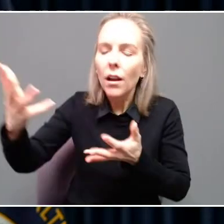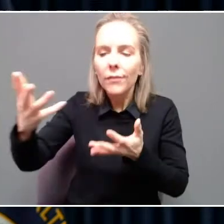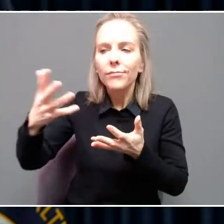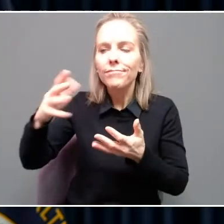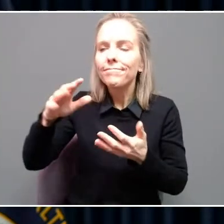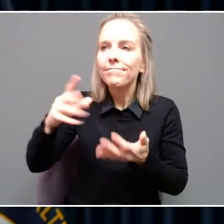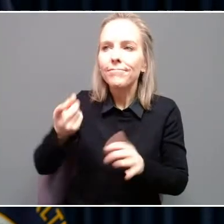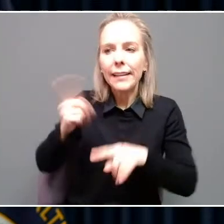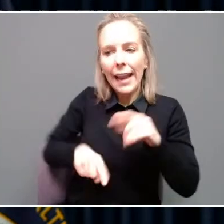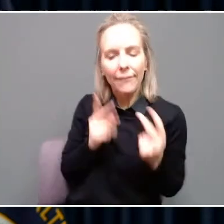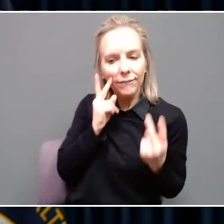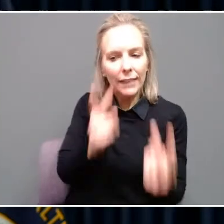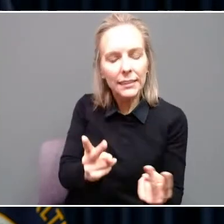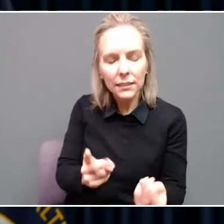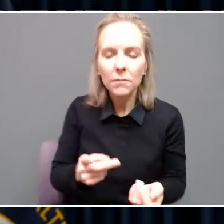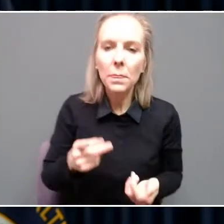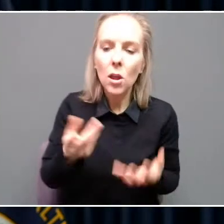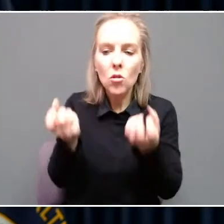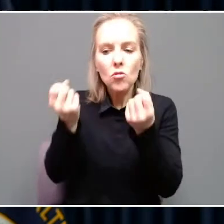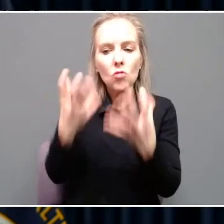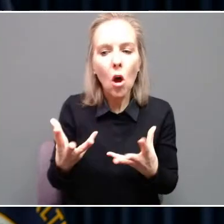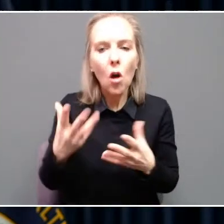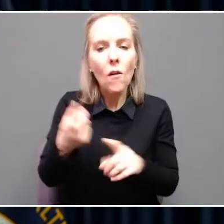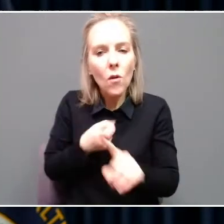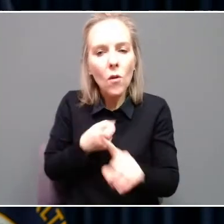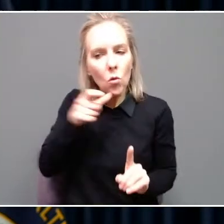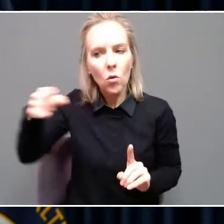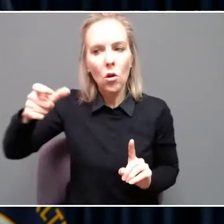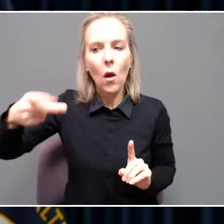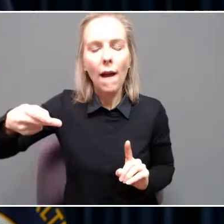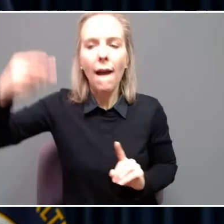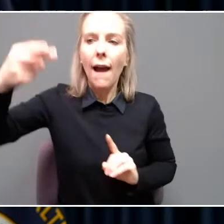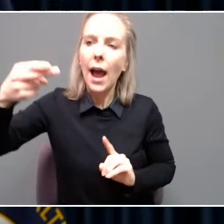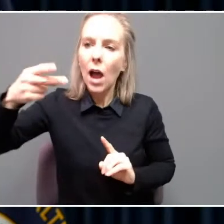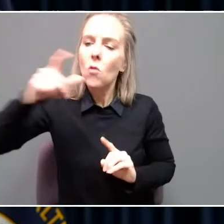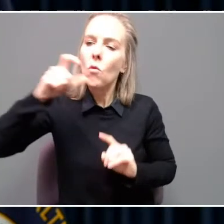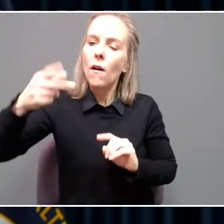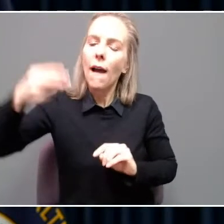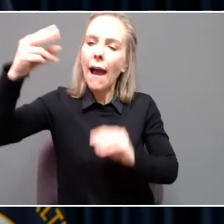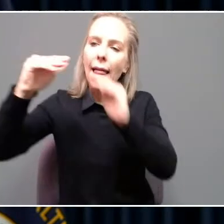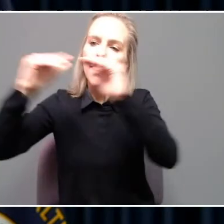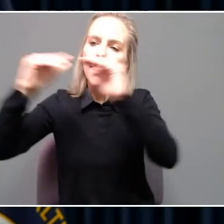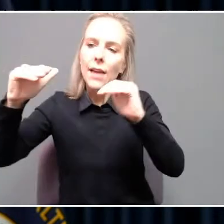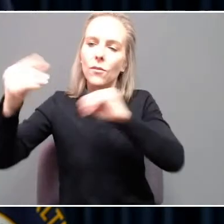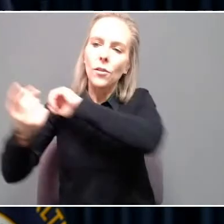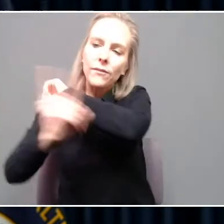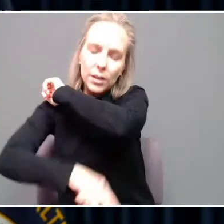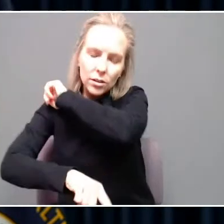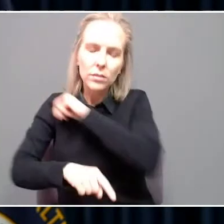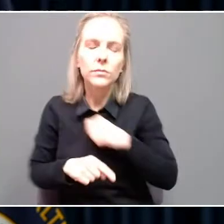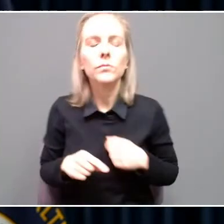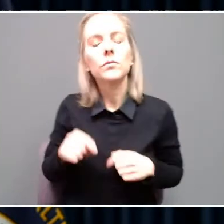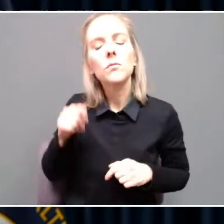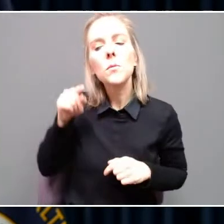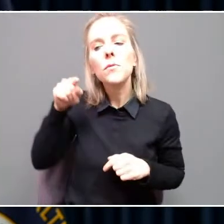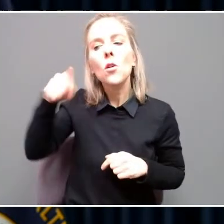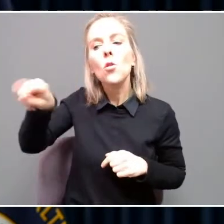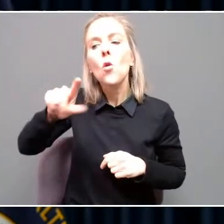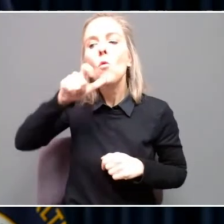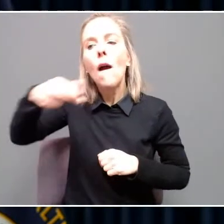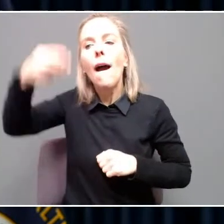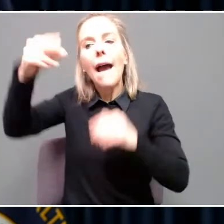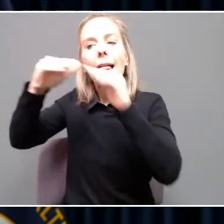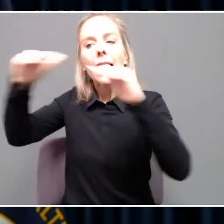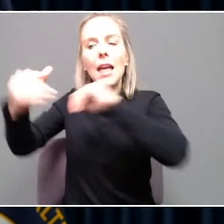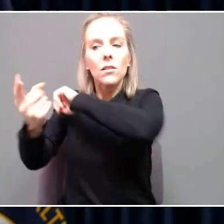by many of the higher level offenders. Now, placing the higher level juveniles charged with the higher level